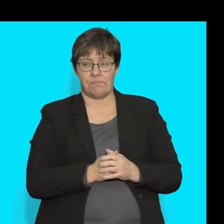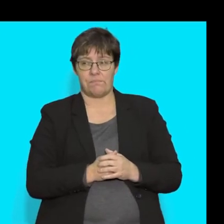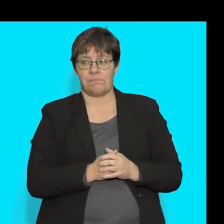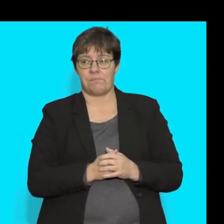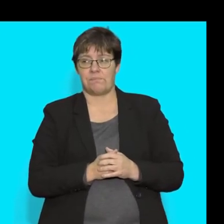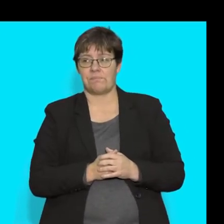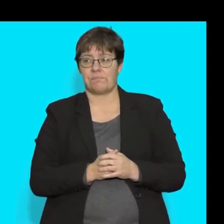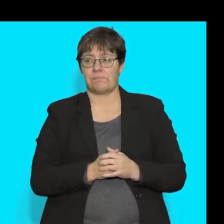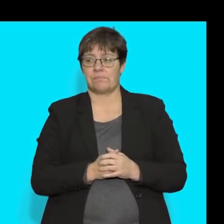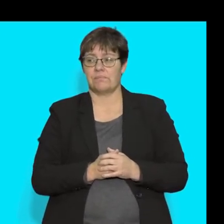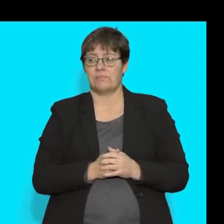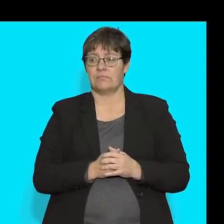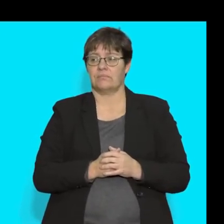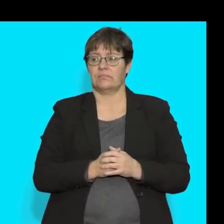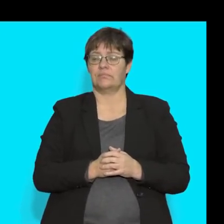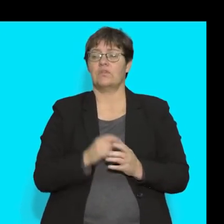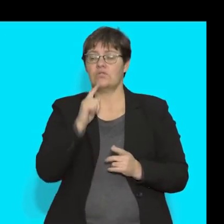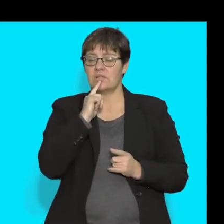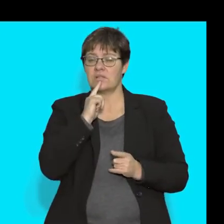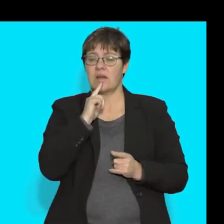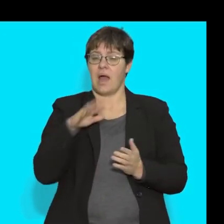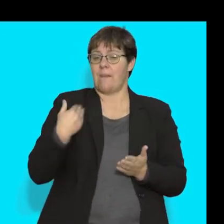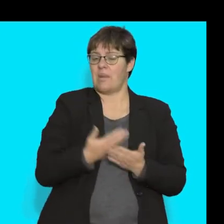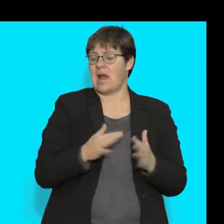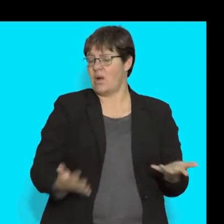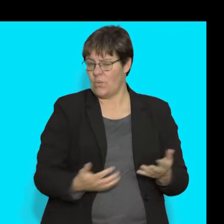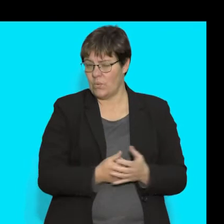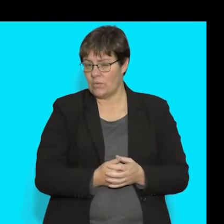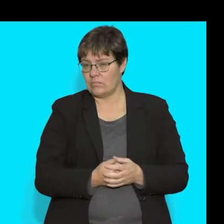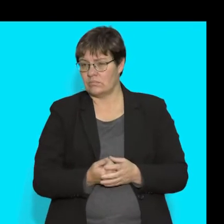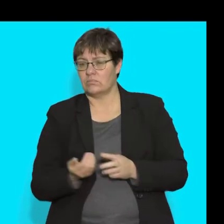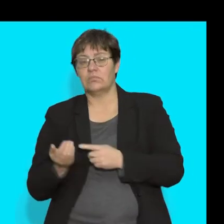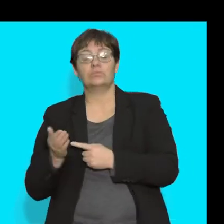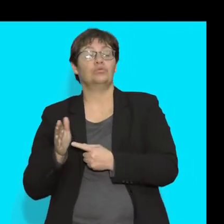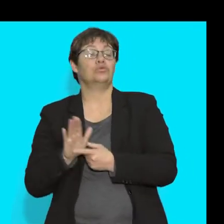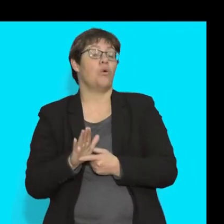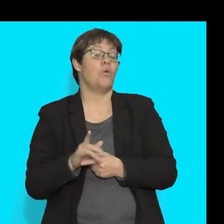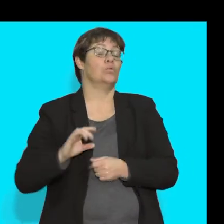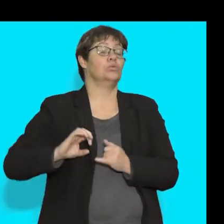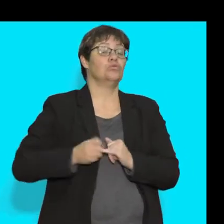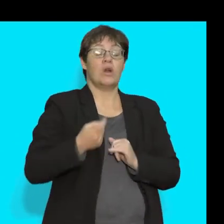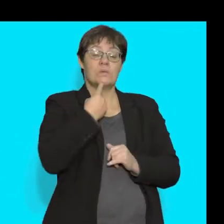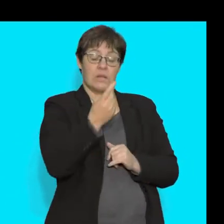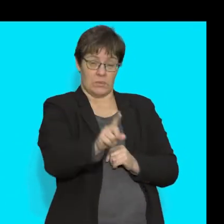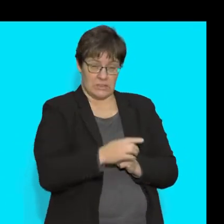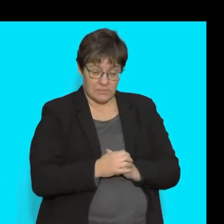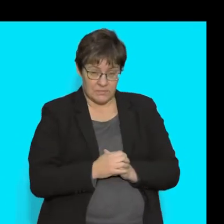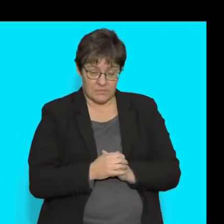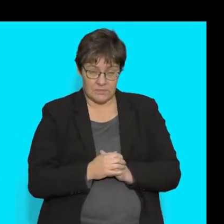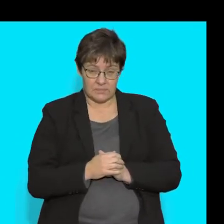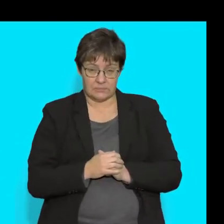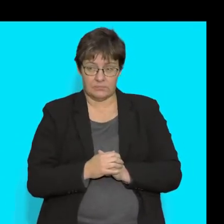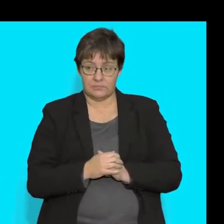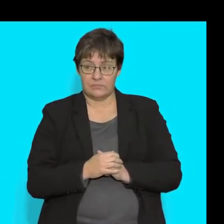please, about the midpoint theorem. So to quickly just apply this and show you what I am trying to say, if